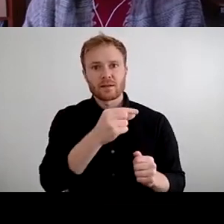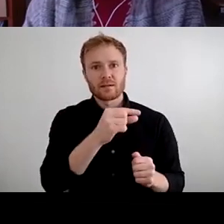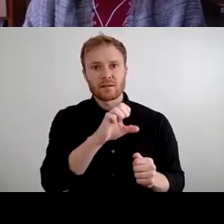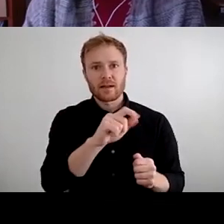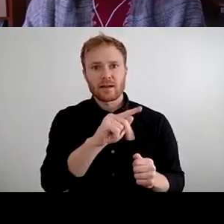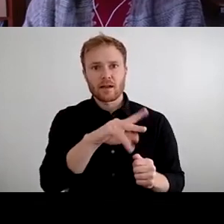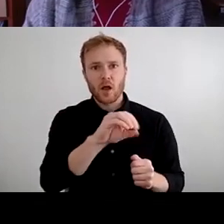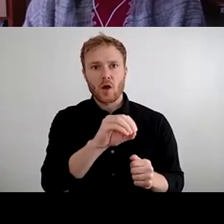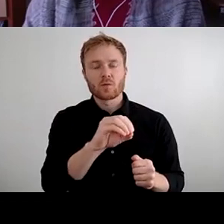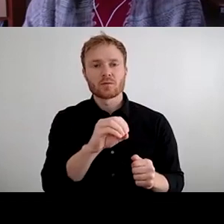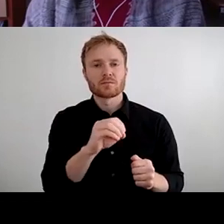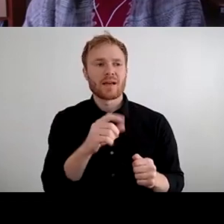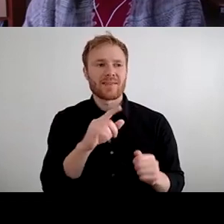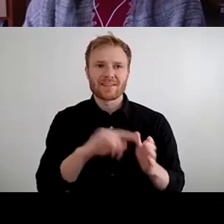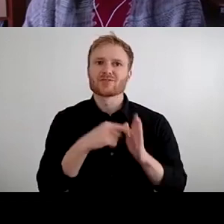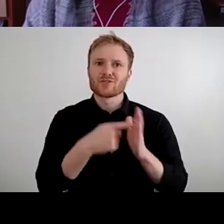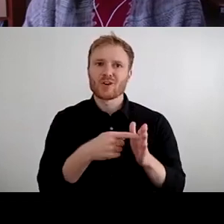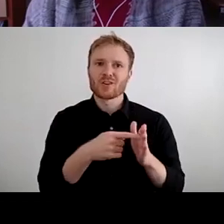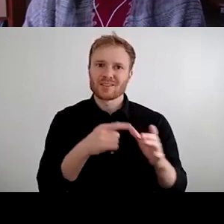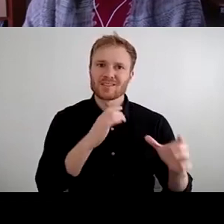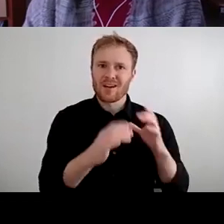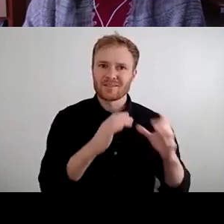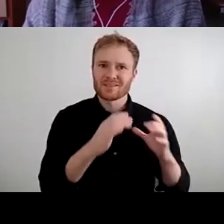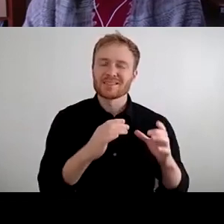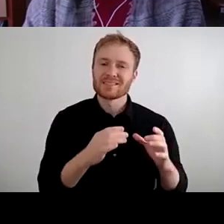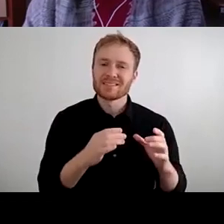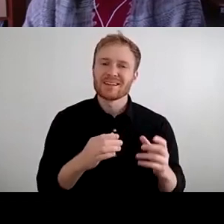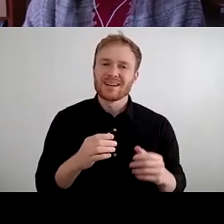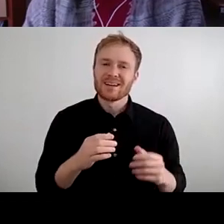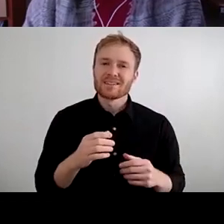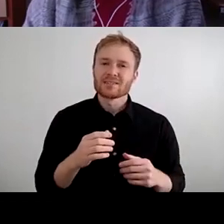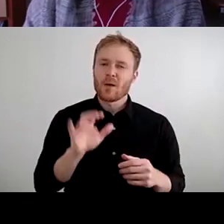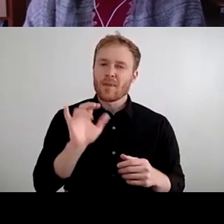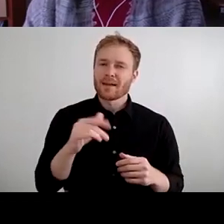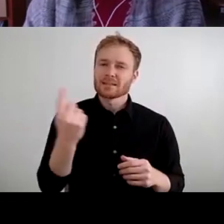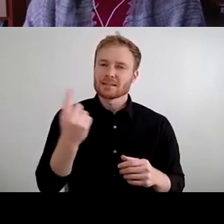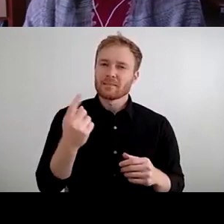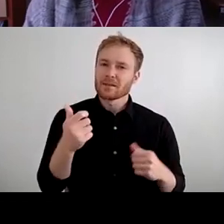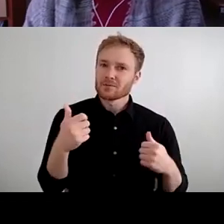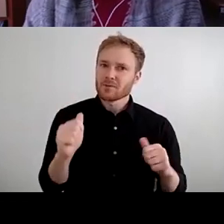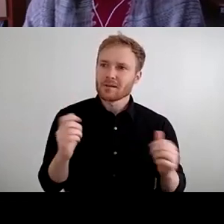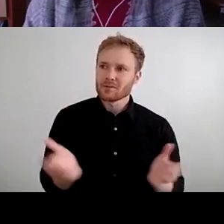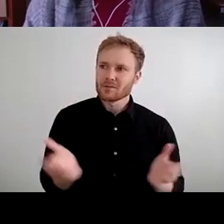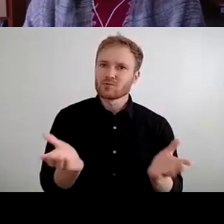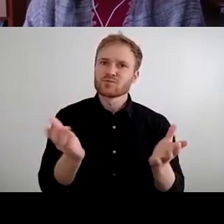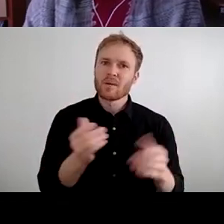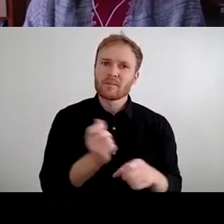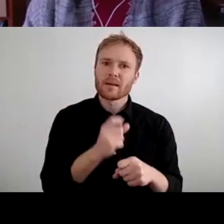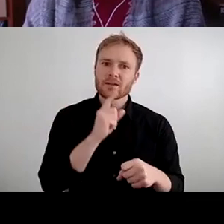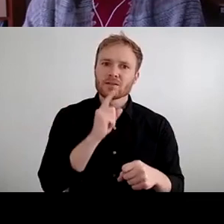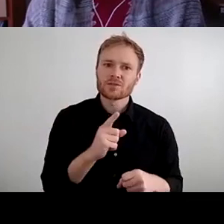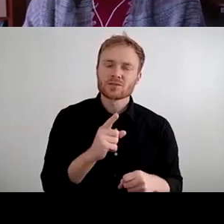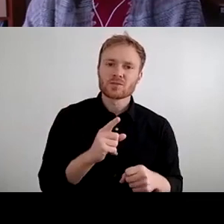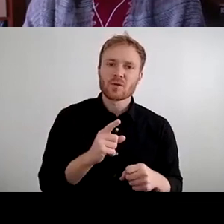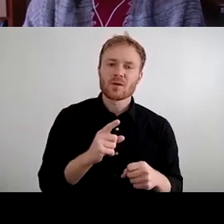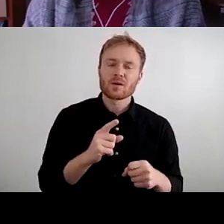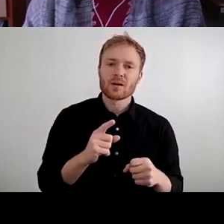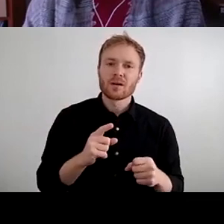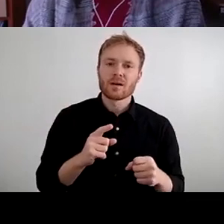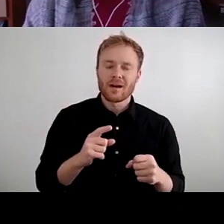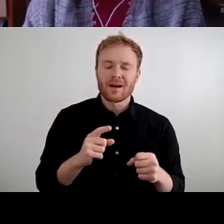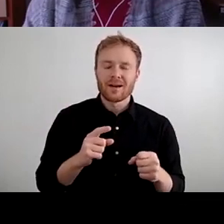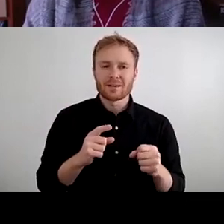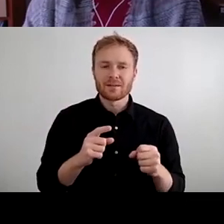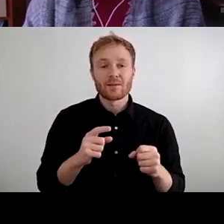So there are some metrics we can put to that, but that's also something that I'm trying to do, is to ensure, you know, to put as many metrics to this